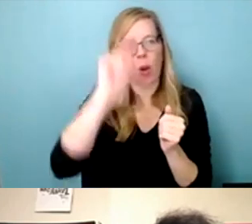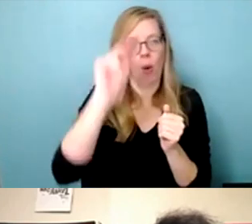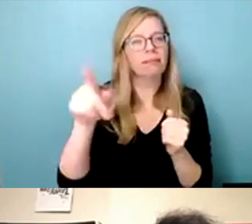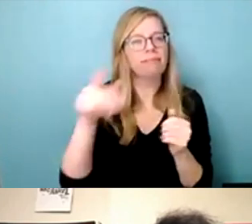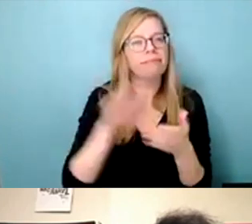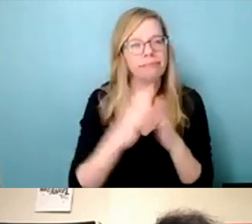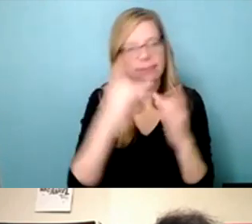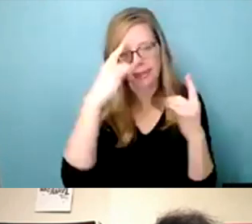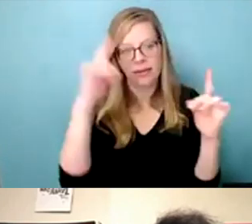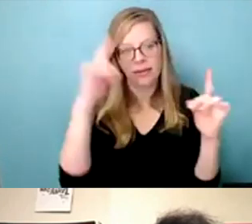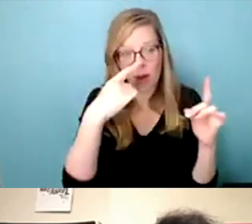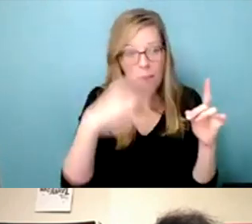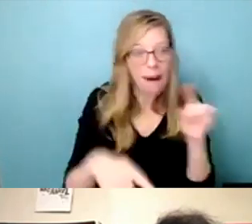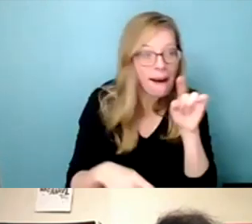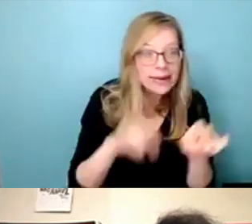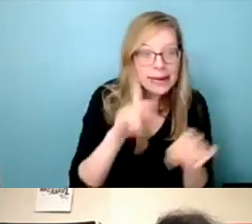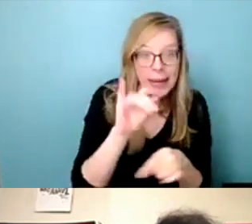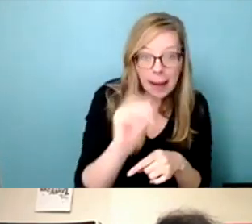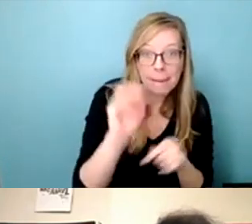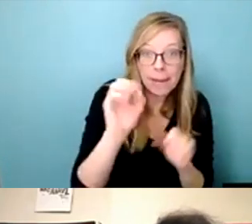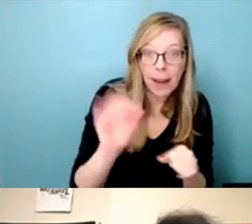can you give everybody a big wave?